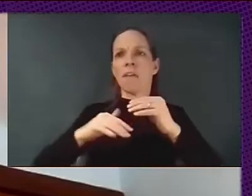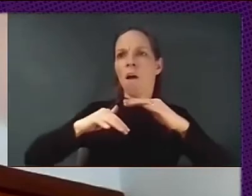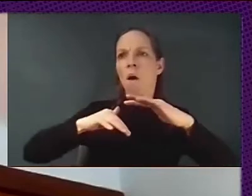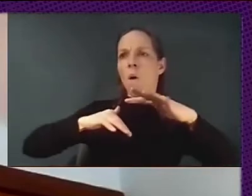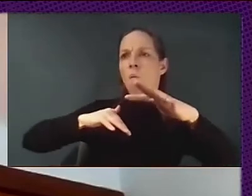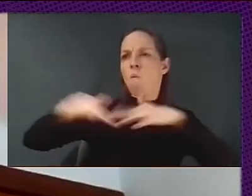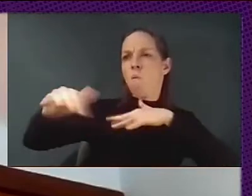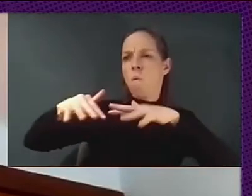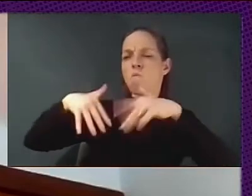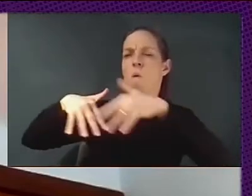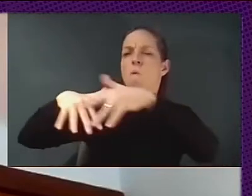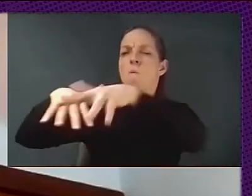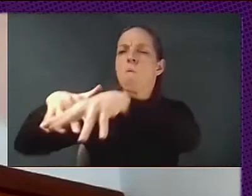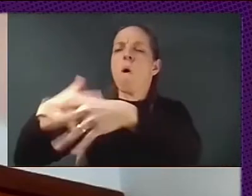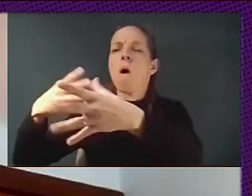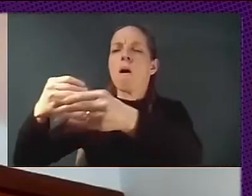Now,